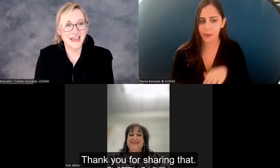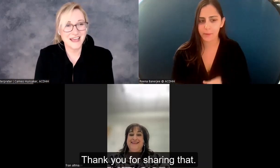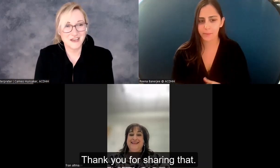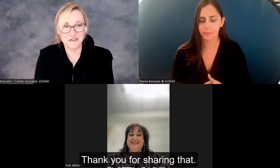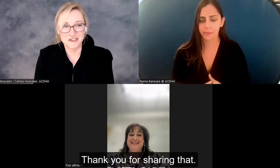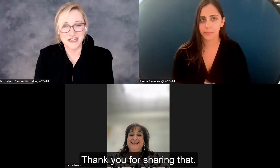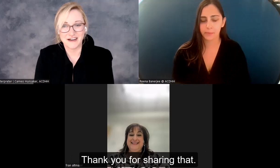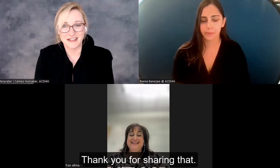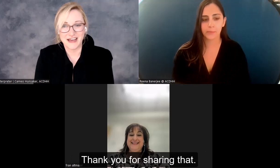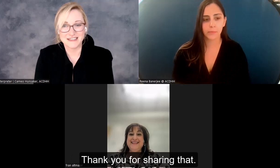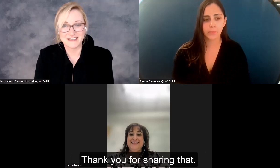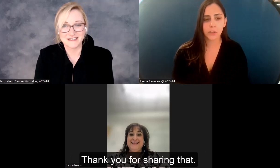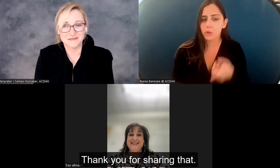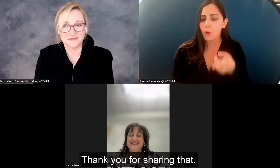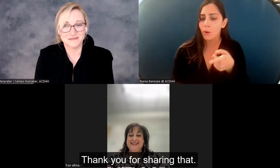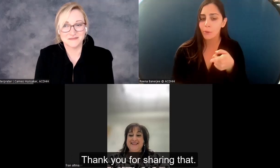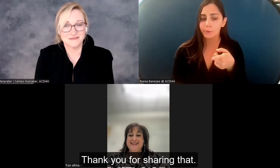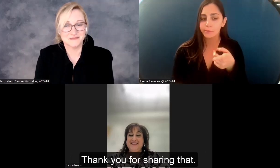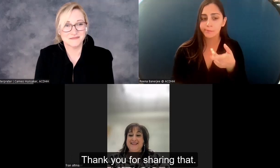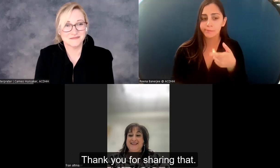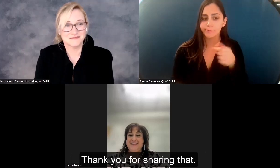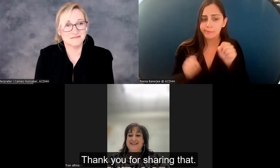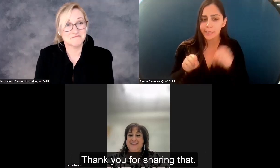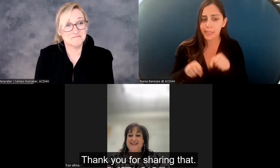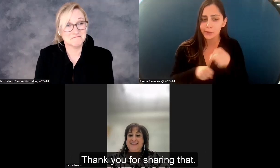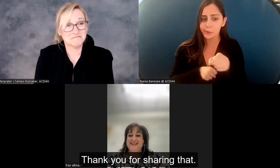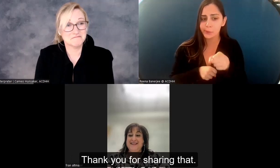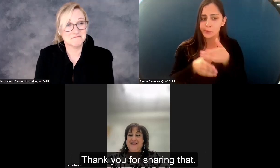Okay, thank you for sharing that. Mm-hmm.